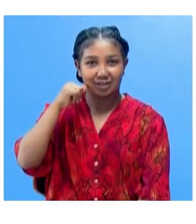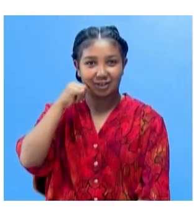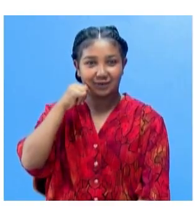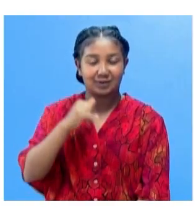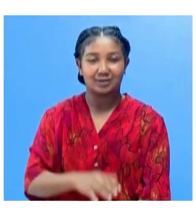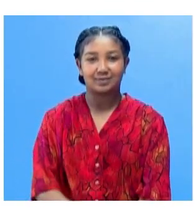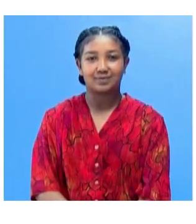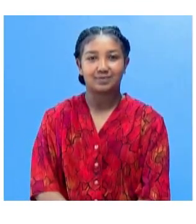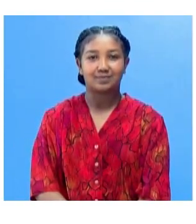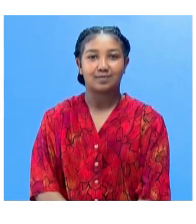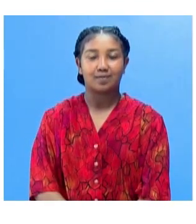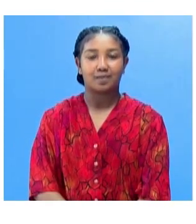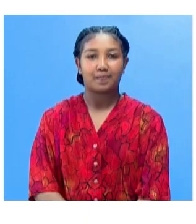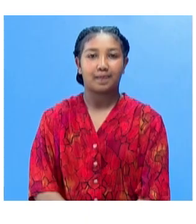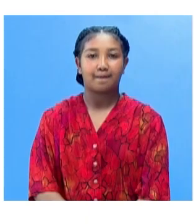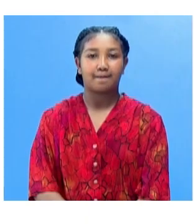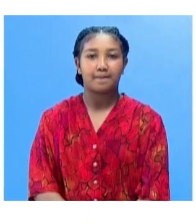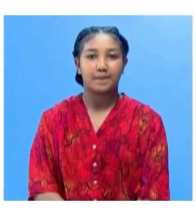Adjectives.